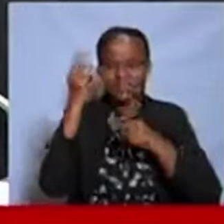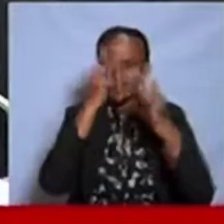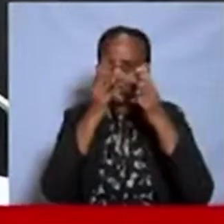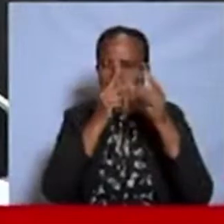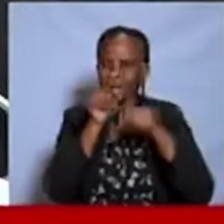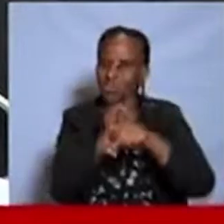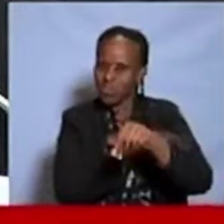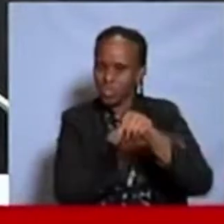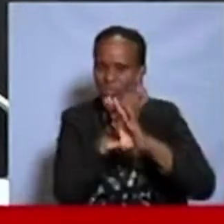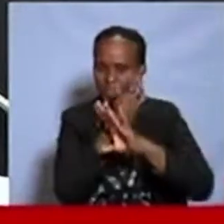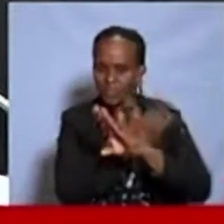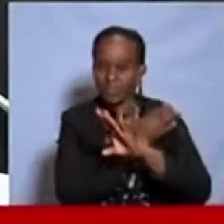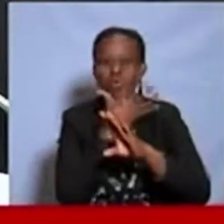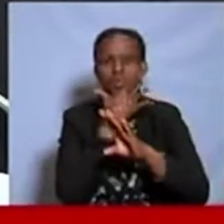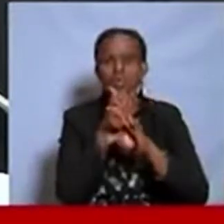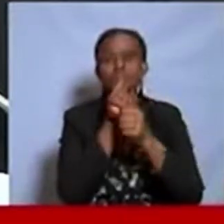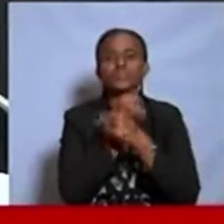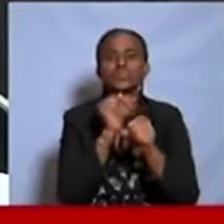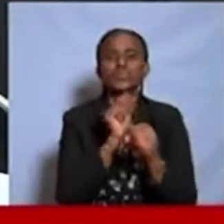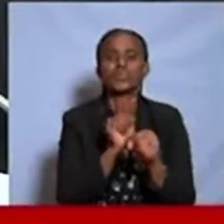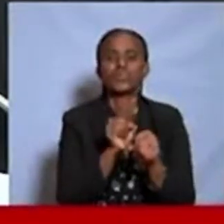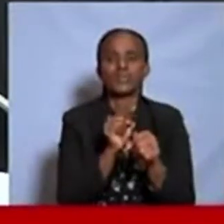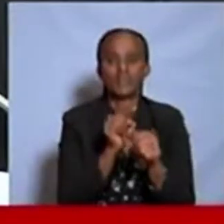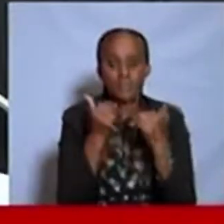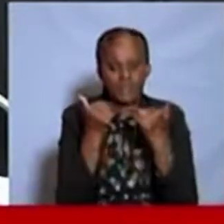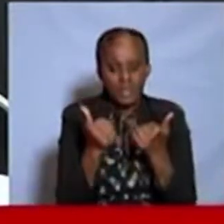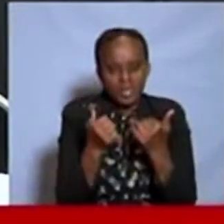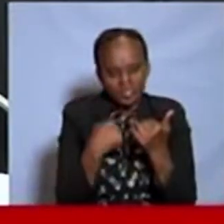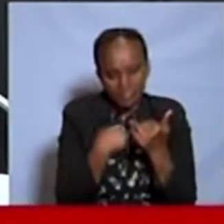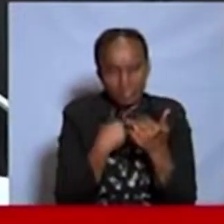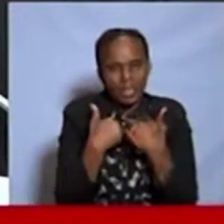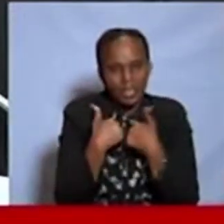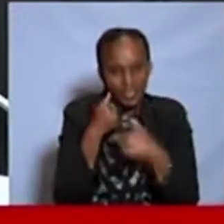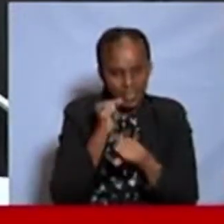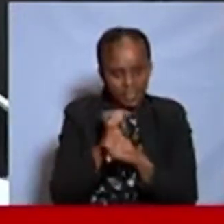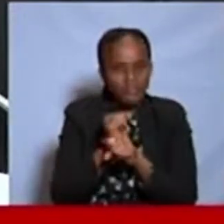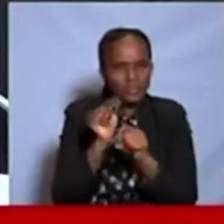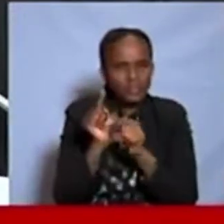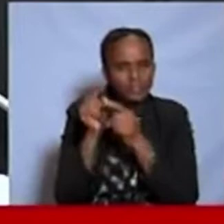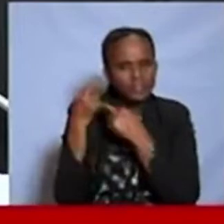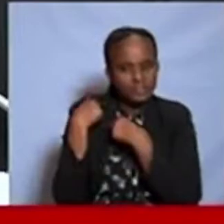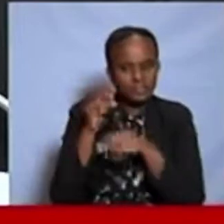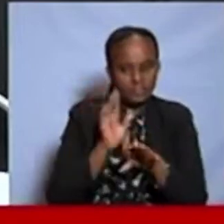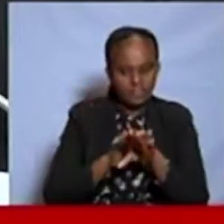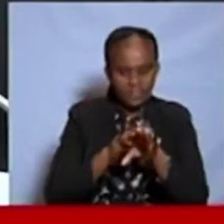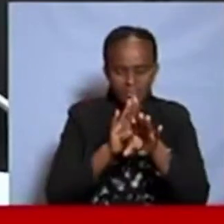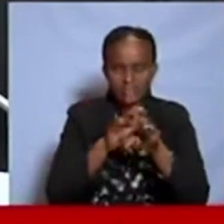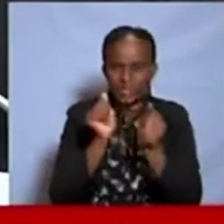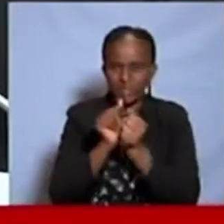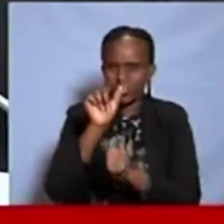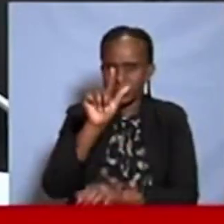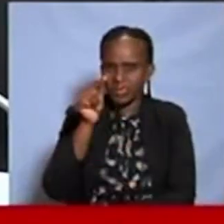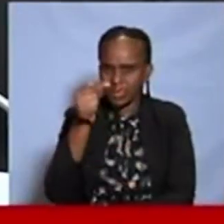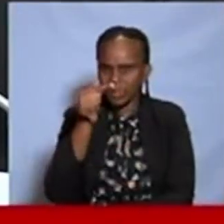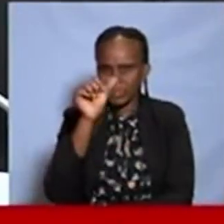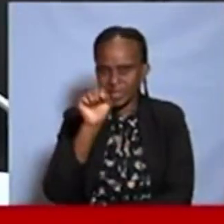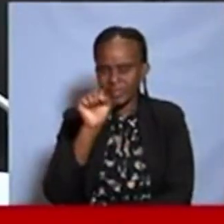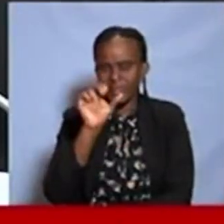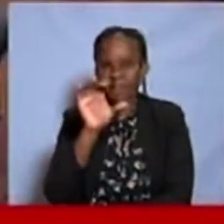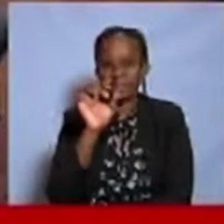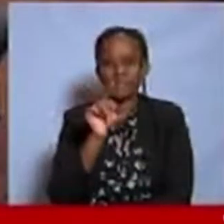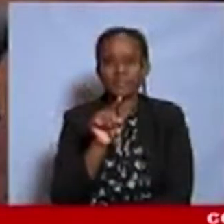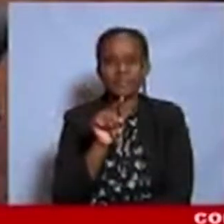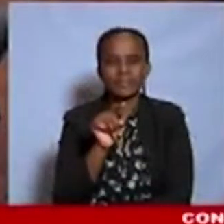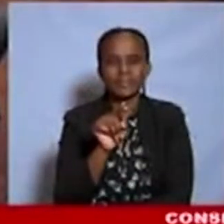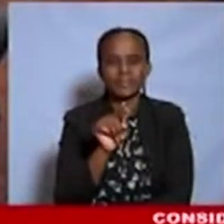it took long before the Commission could resolve it. So now I have the task at the Principal Officer to follow up with the Local Government Service Commission. But yes,